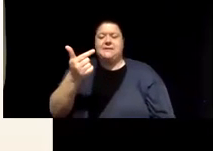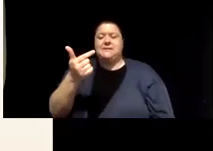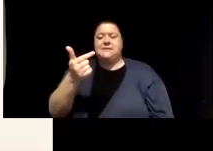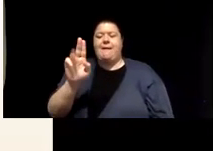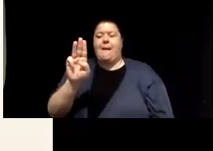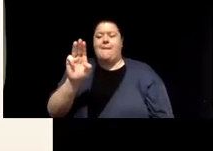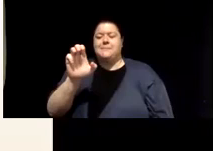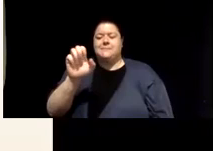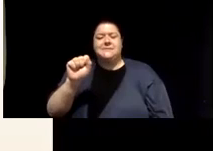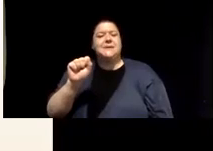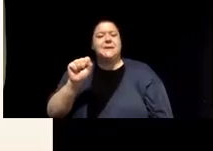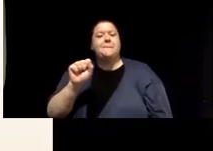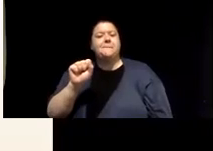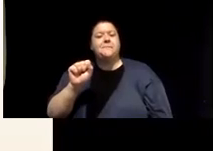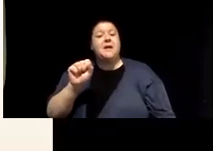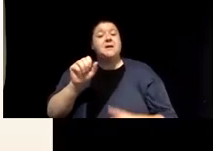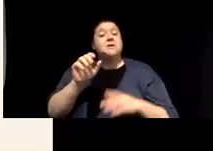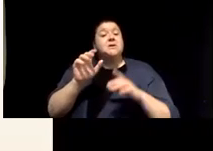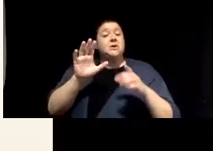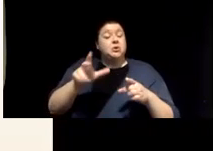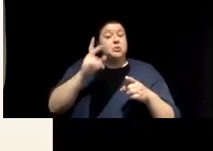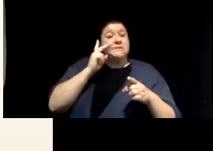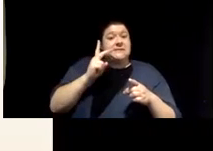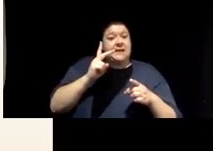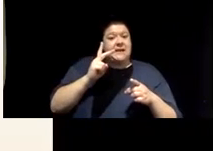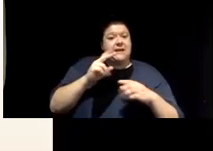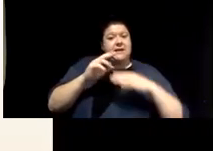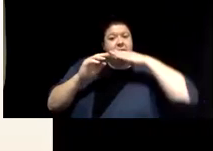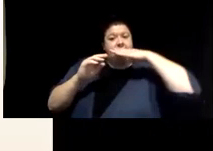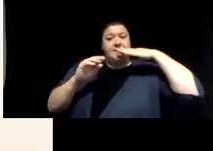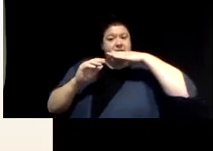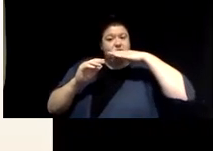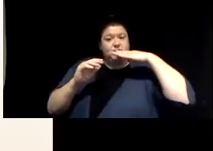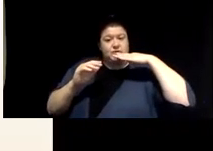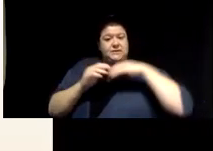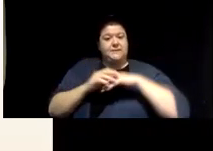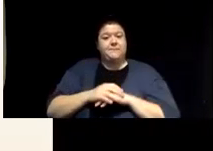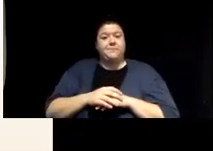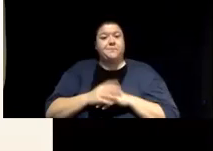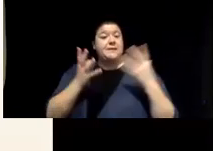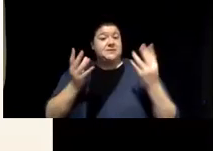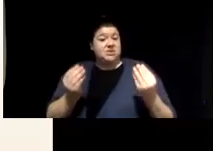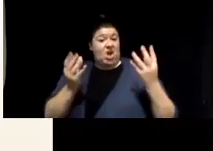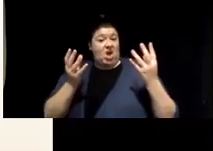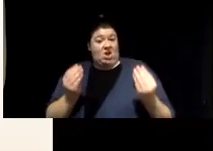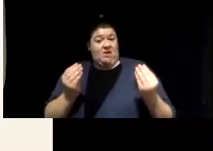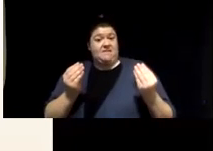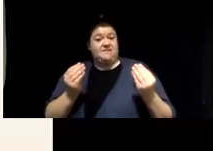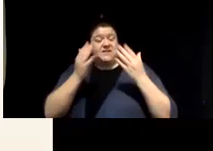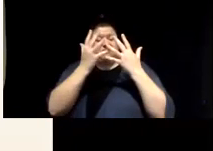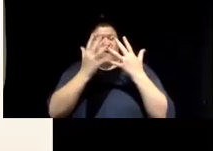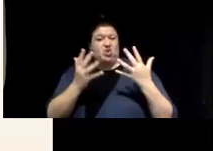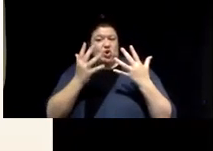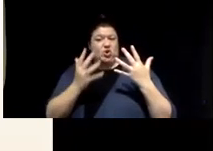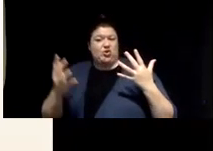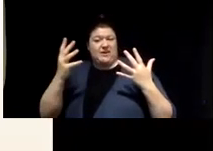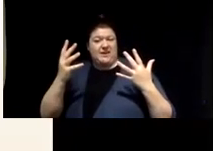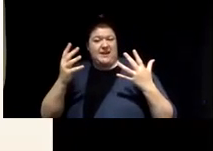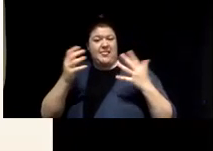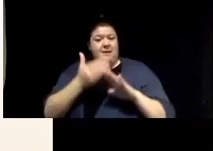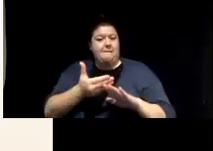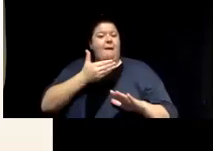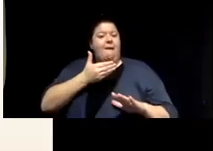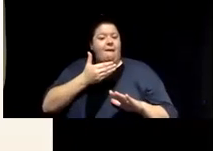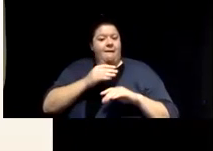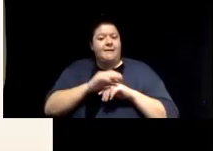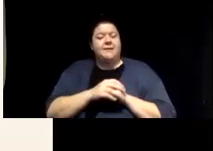hard palate divides the mouth from the nasal cavity, as I said. The soft palate is the curtain between the mouth